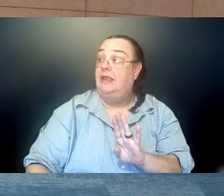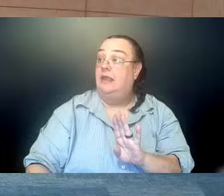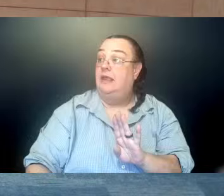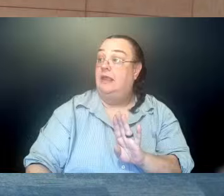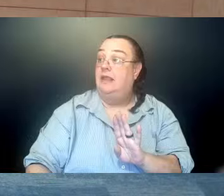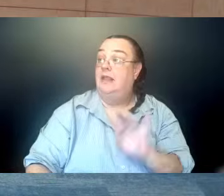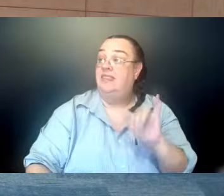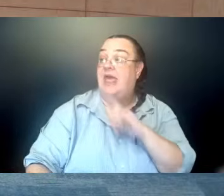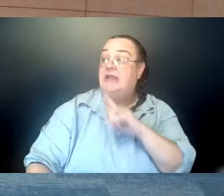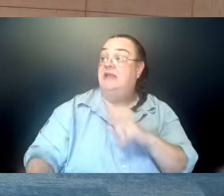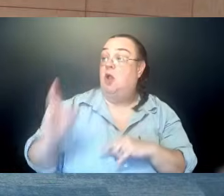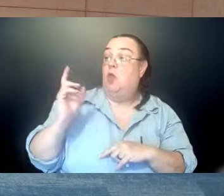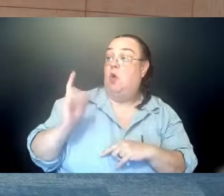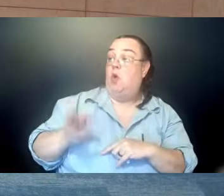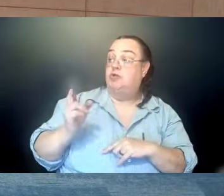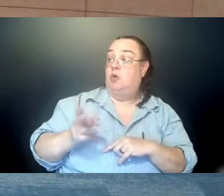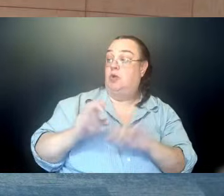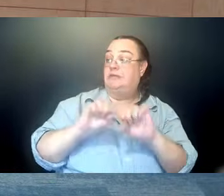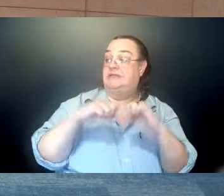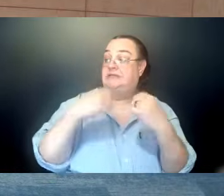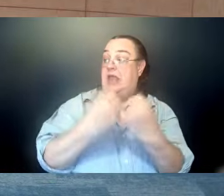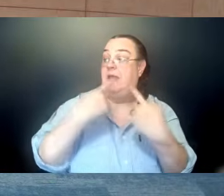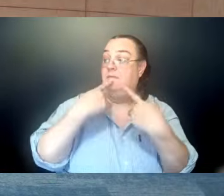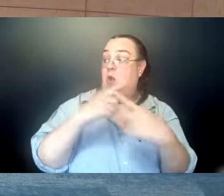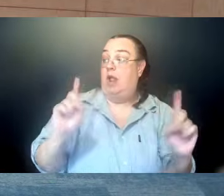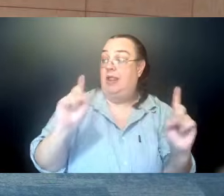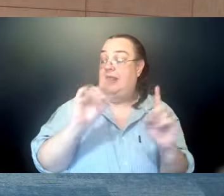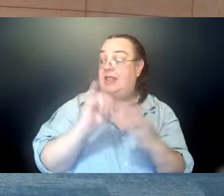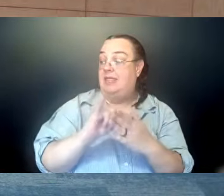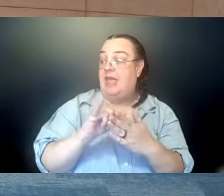Historical Society proclamation brought to us by